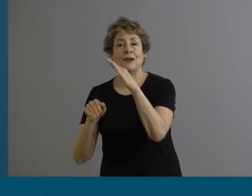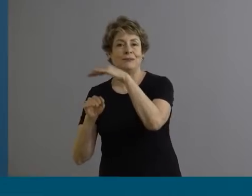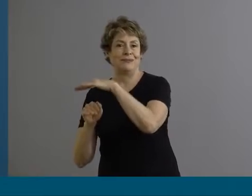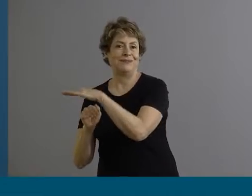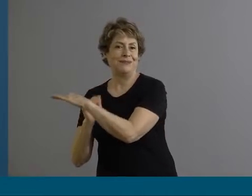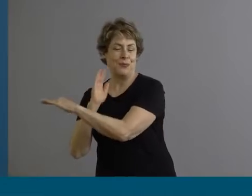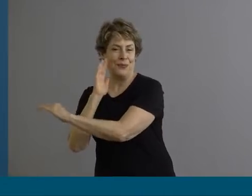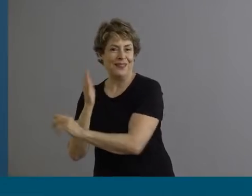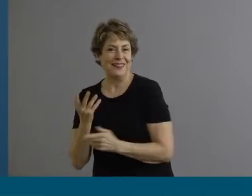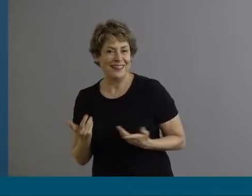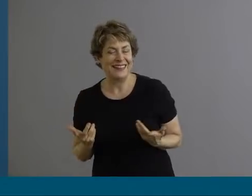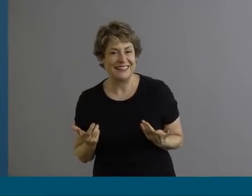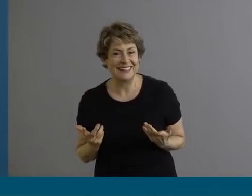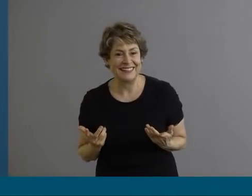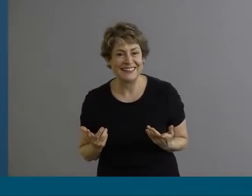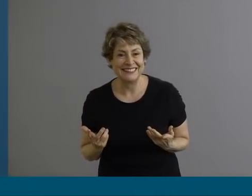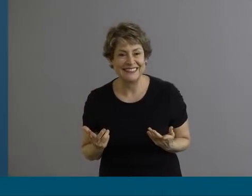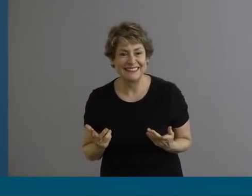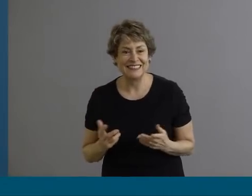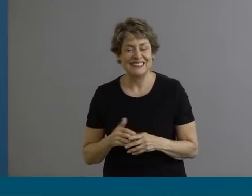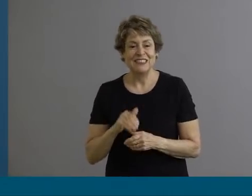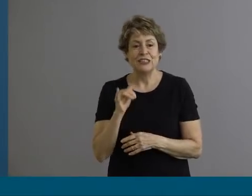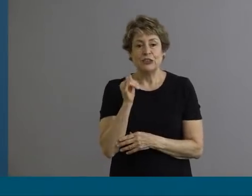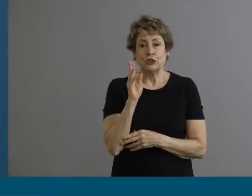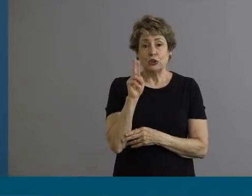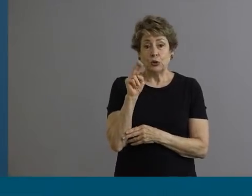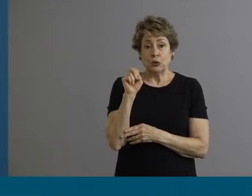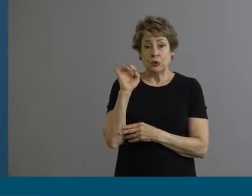let's compare that to the nation.